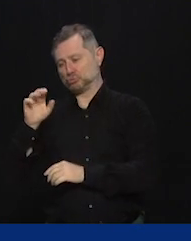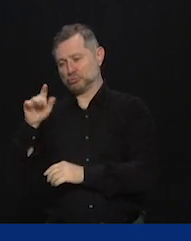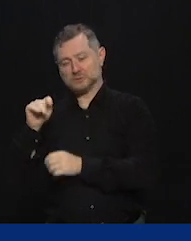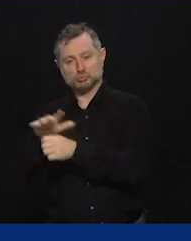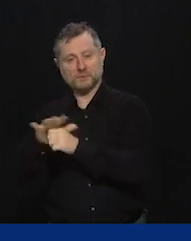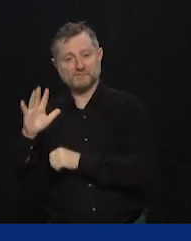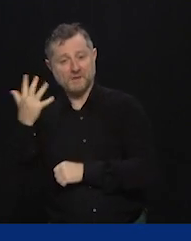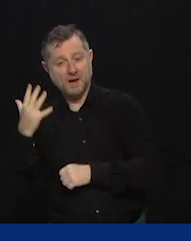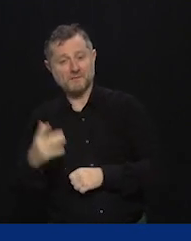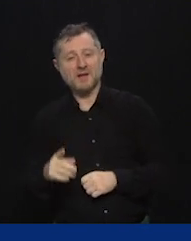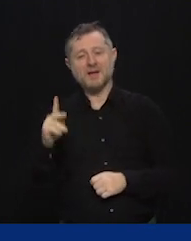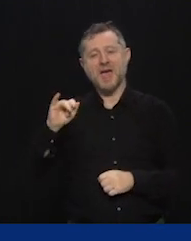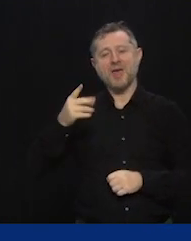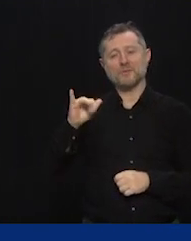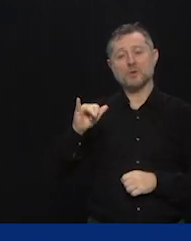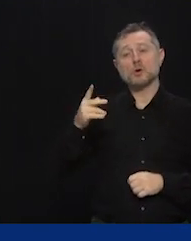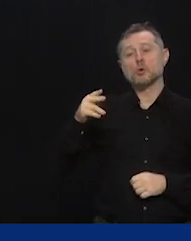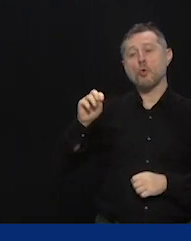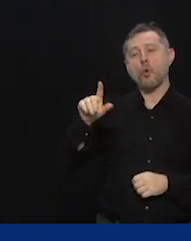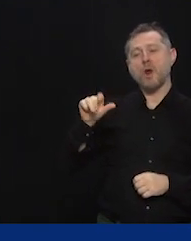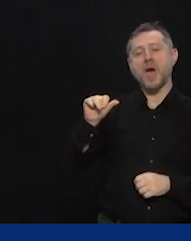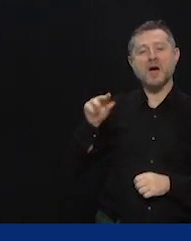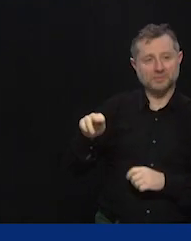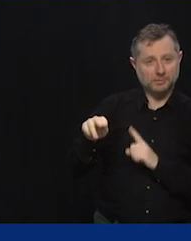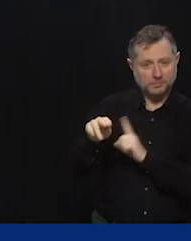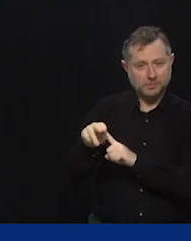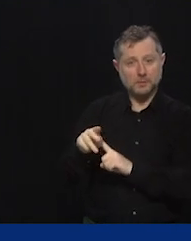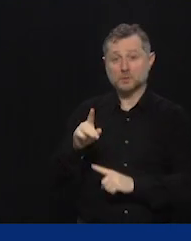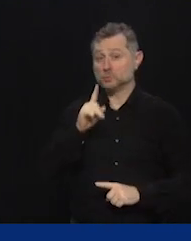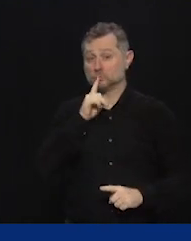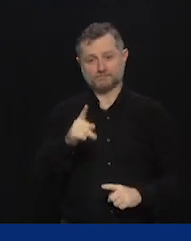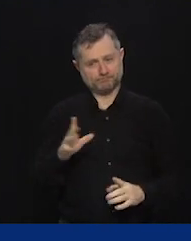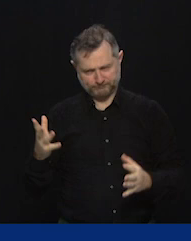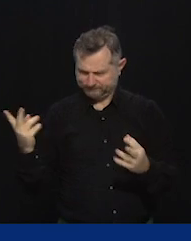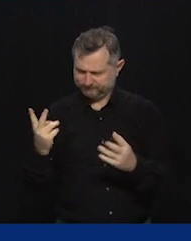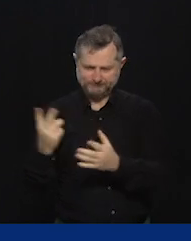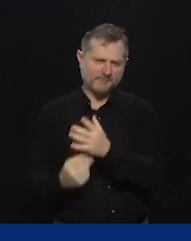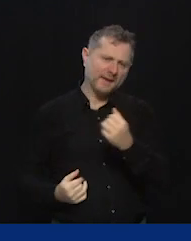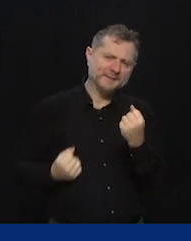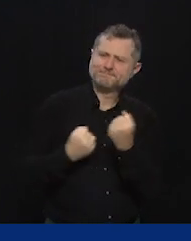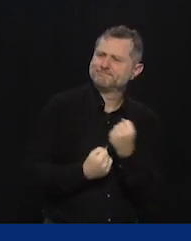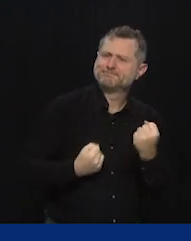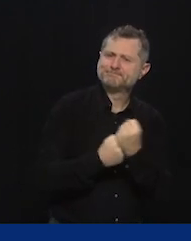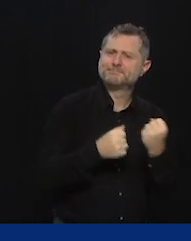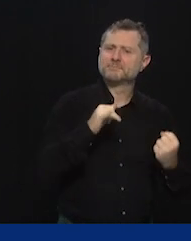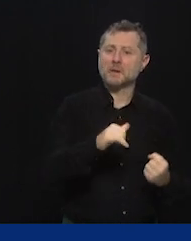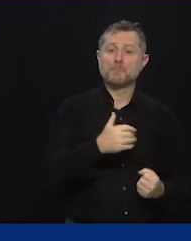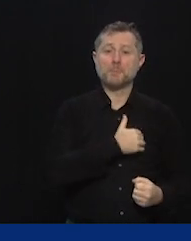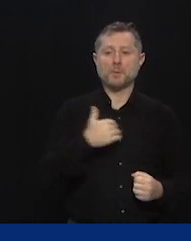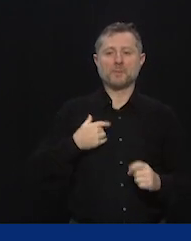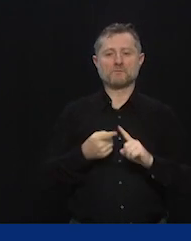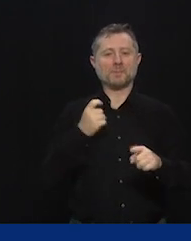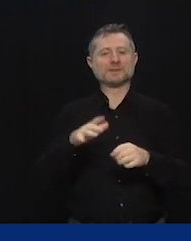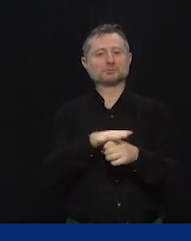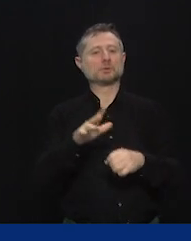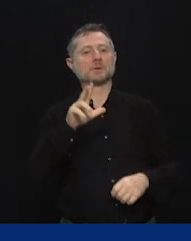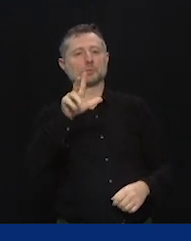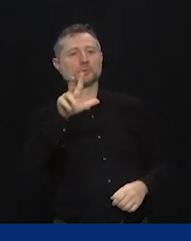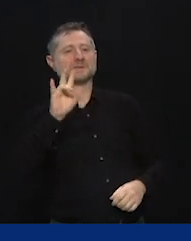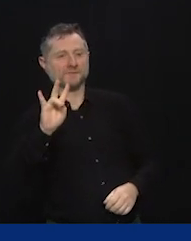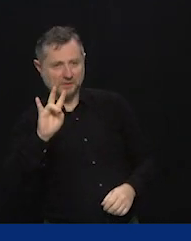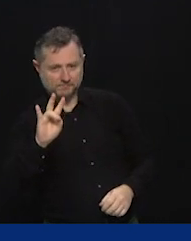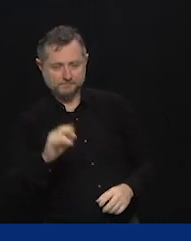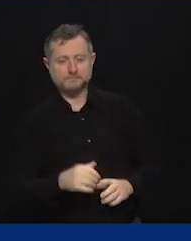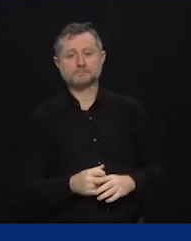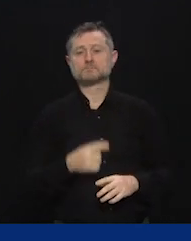has been a tremendous champion, assembly member from District 37. She couldn't join us here today, but she's been a great champion for paid family leave overall,